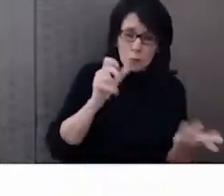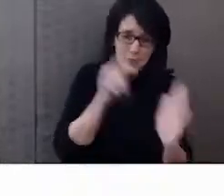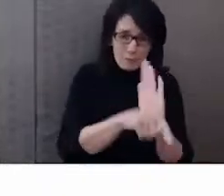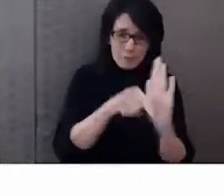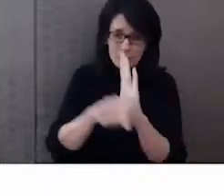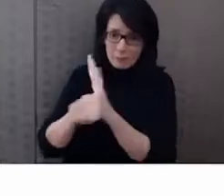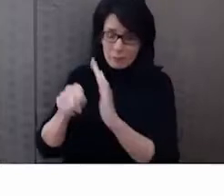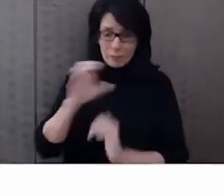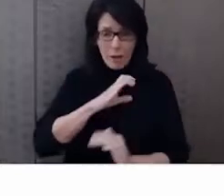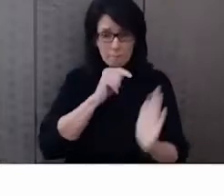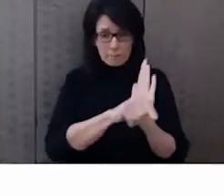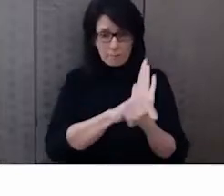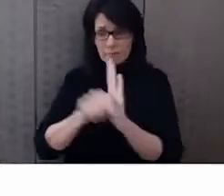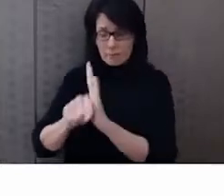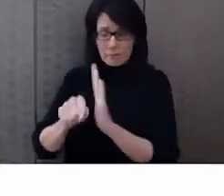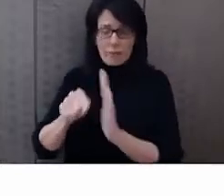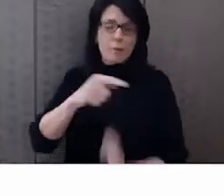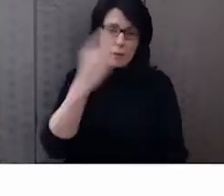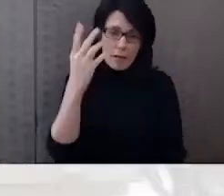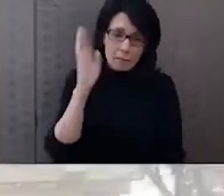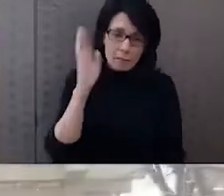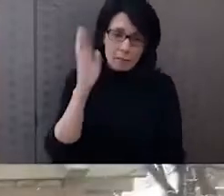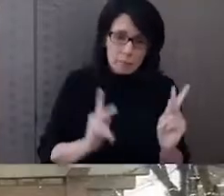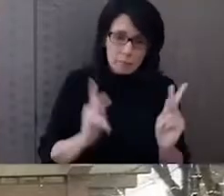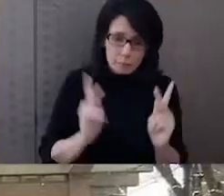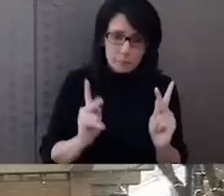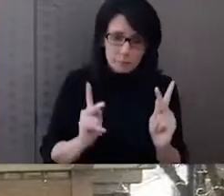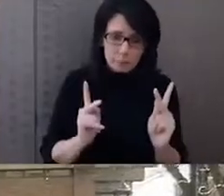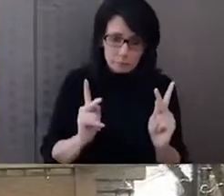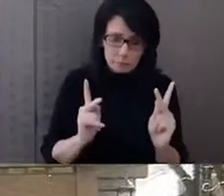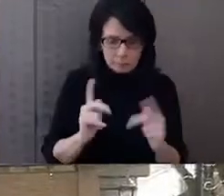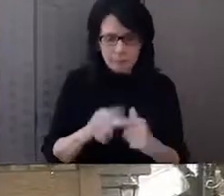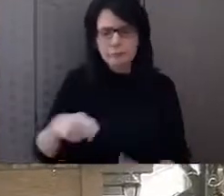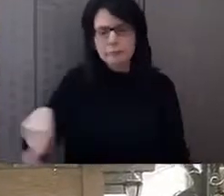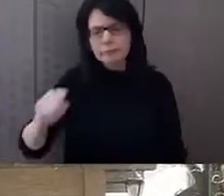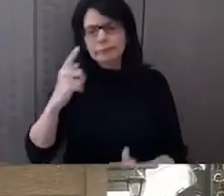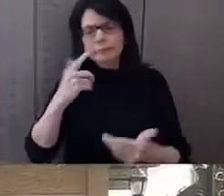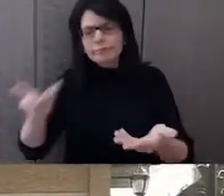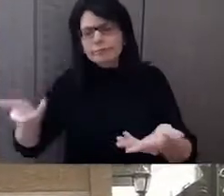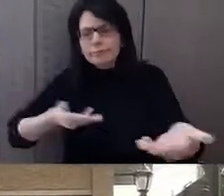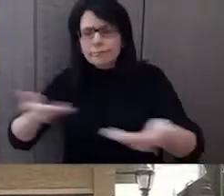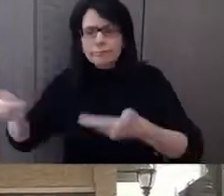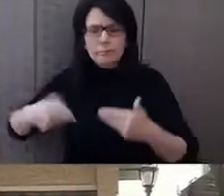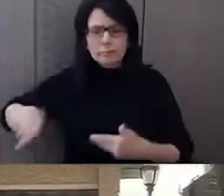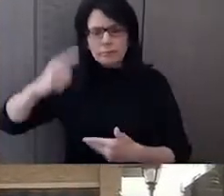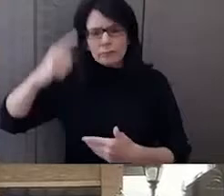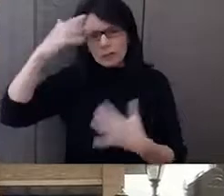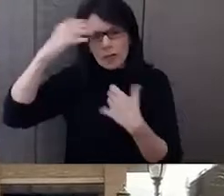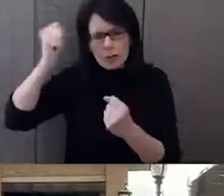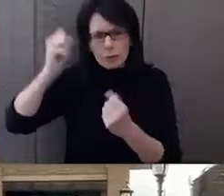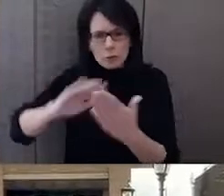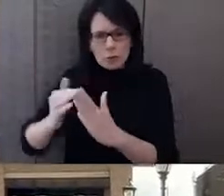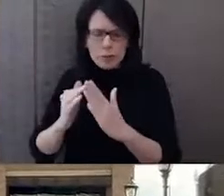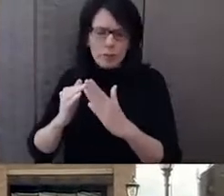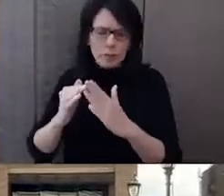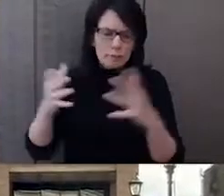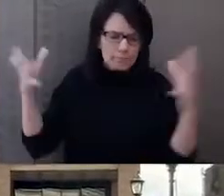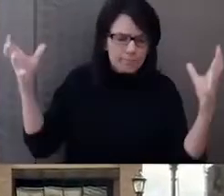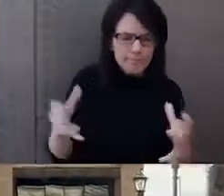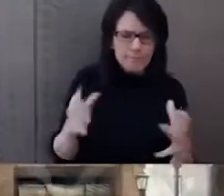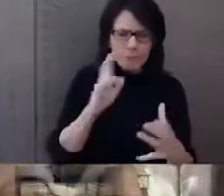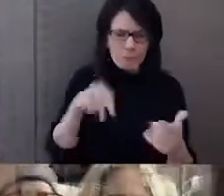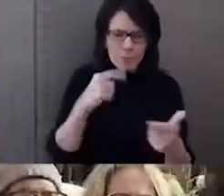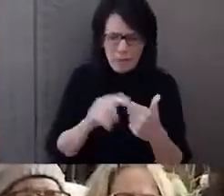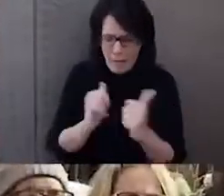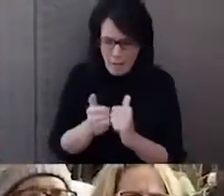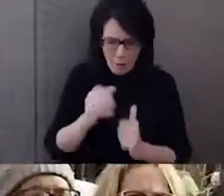Crisis Intervention today had several forums where they invited people from the mental health community to actually talk about valid concerns about interaction